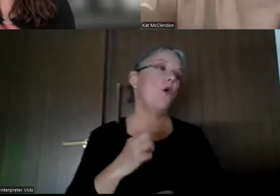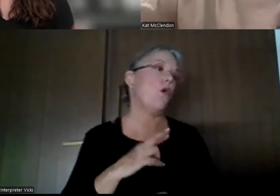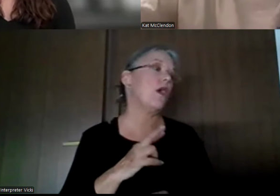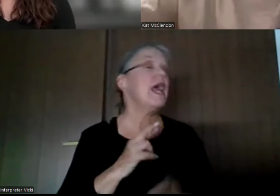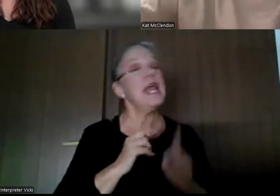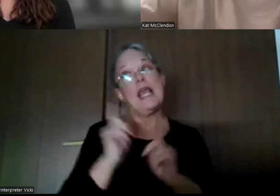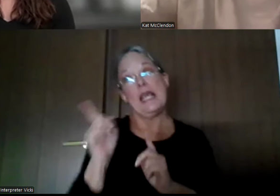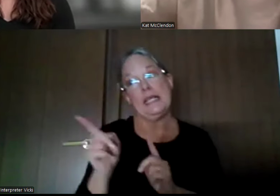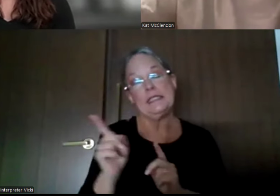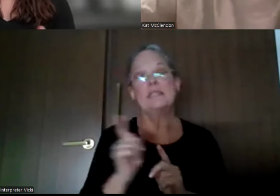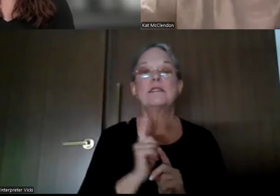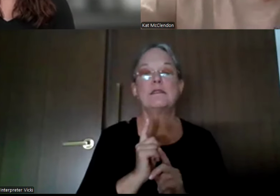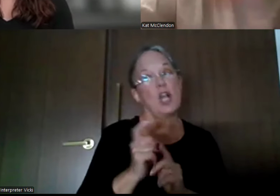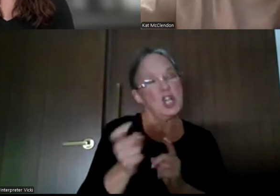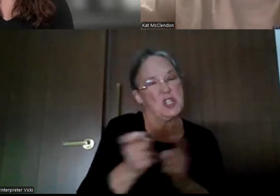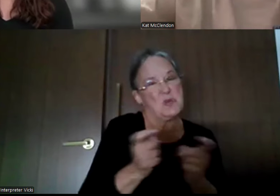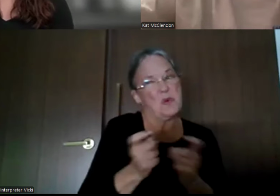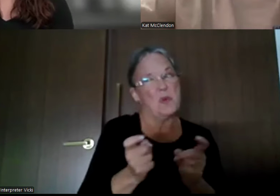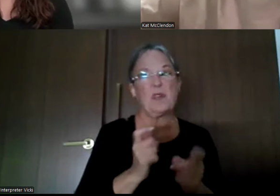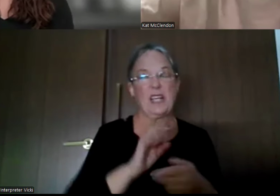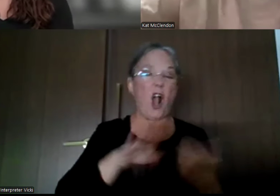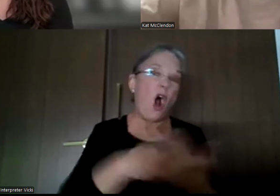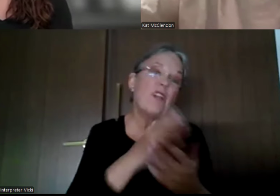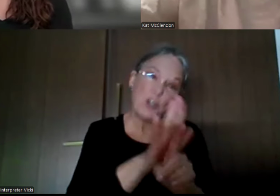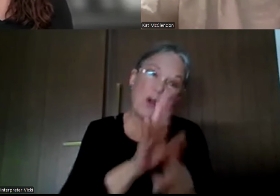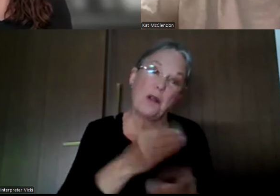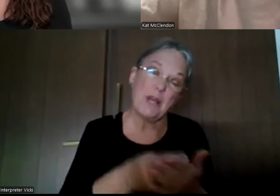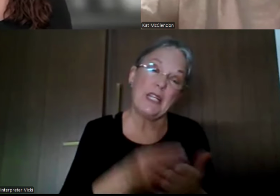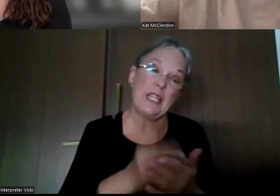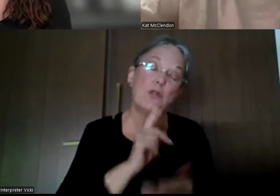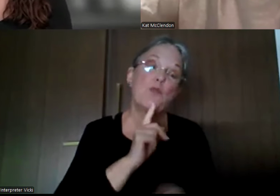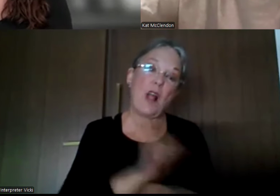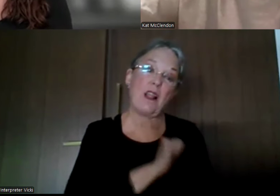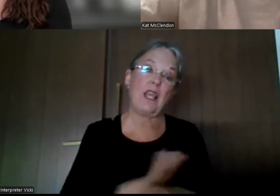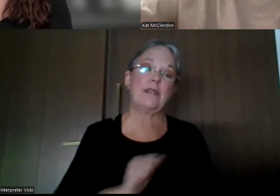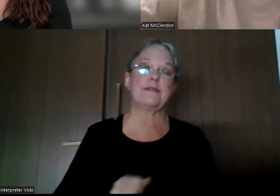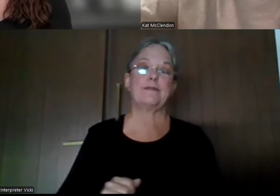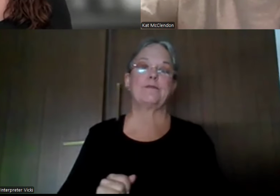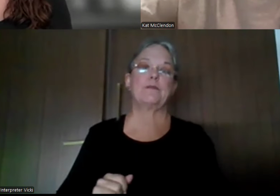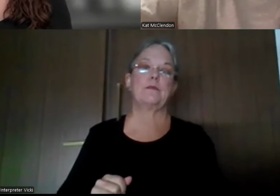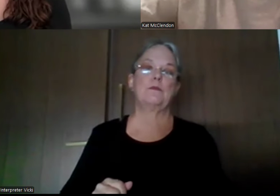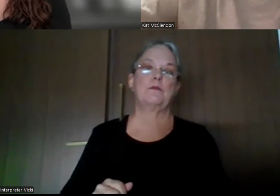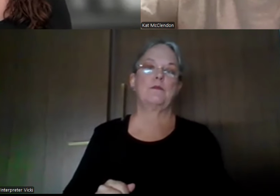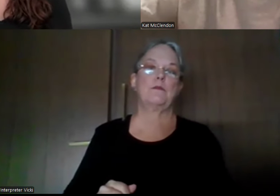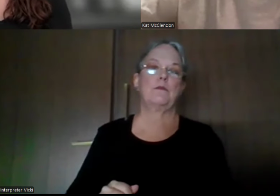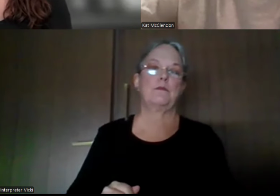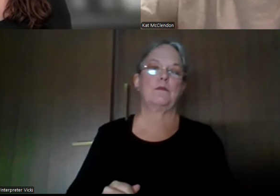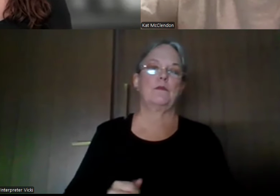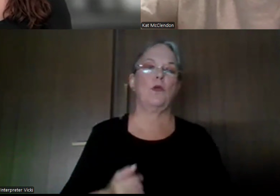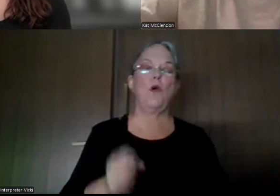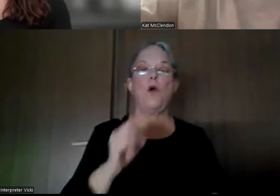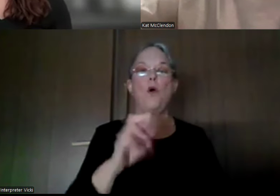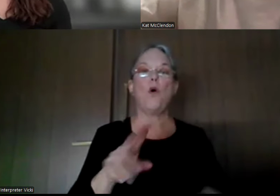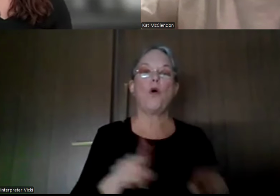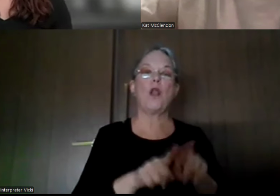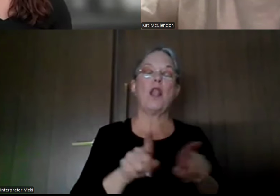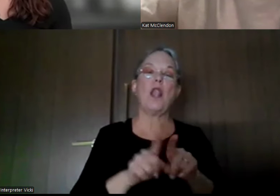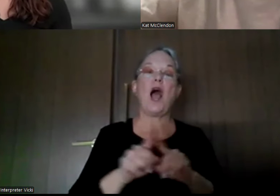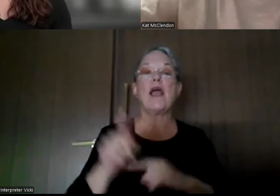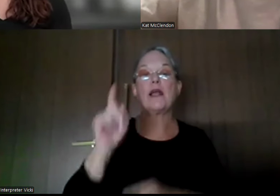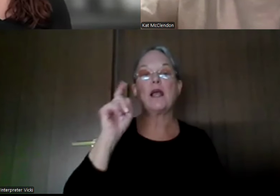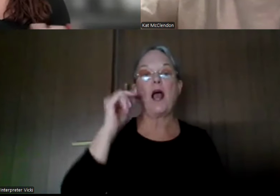he's actually just controlling all of your money. Or even like a misconception that financial abuse doesn't count